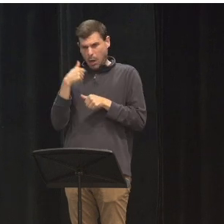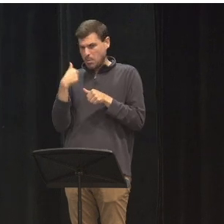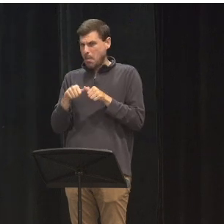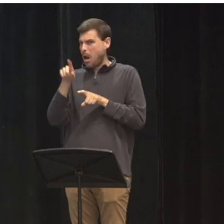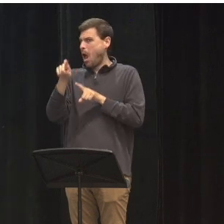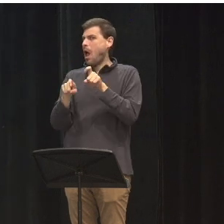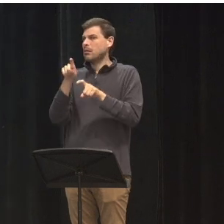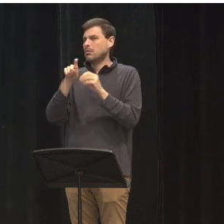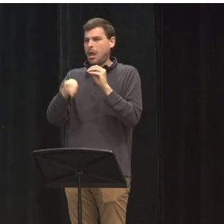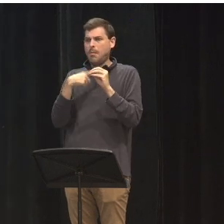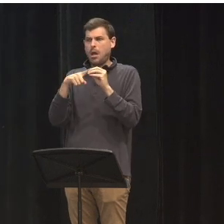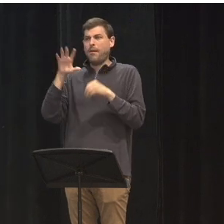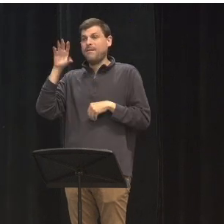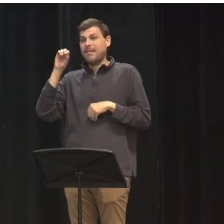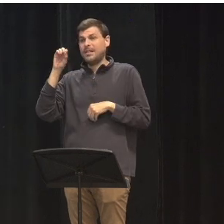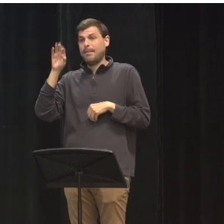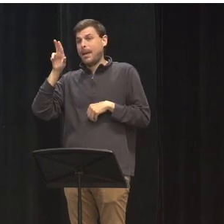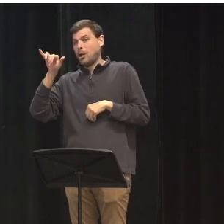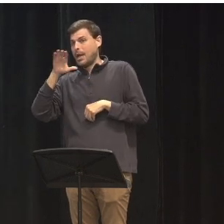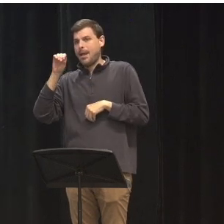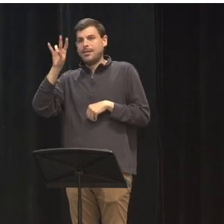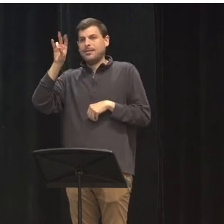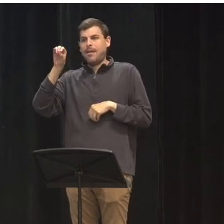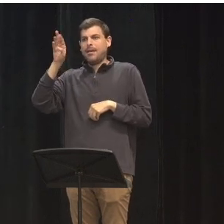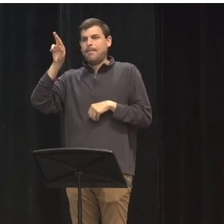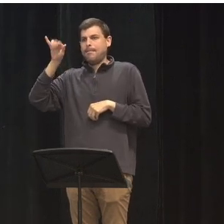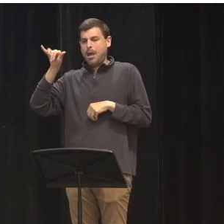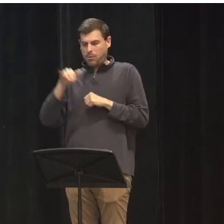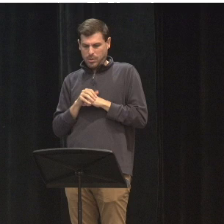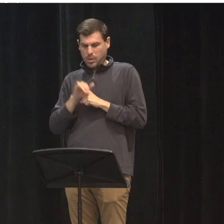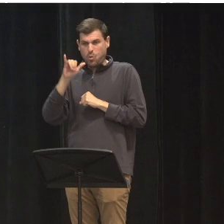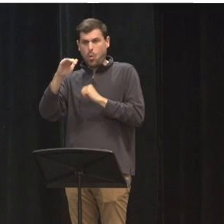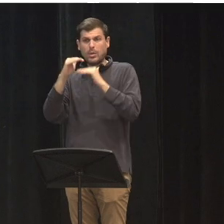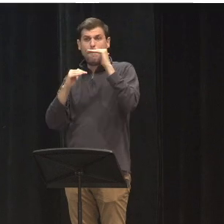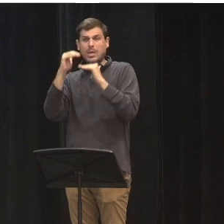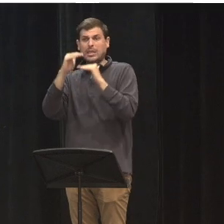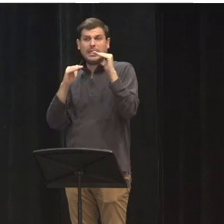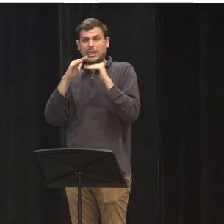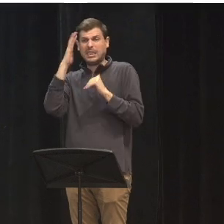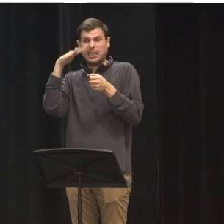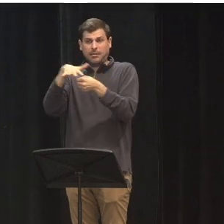behind 50 Battery and 70 Battery, leading all the way up to the,